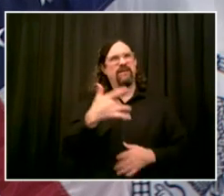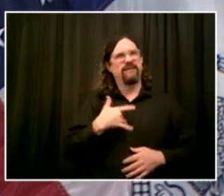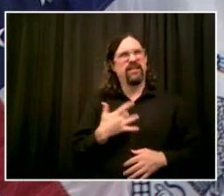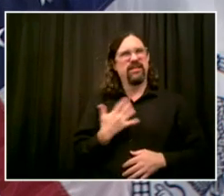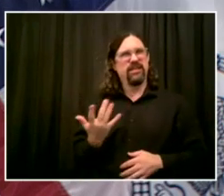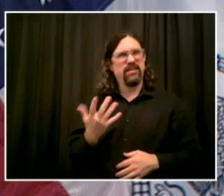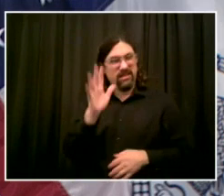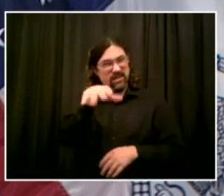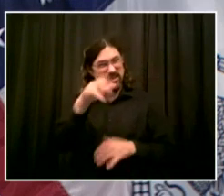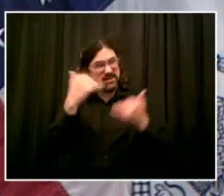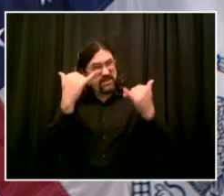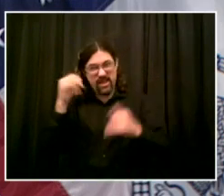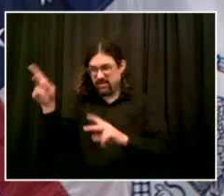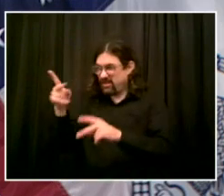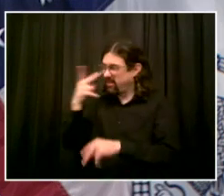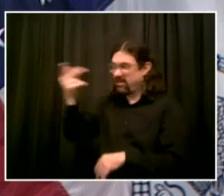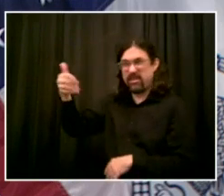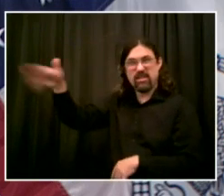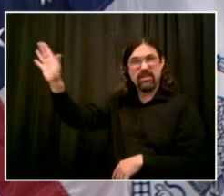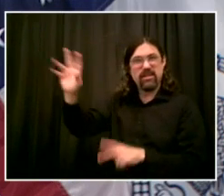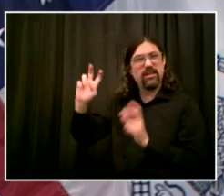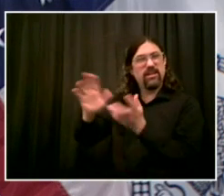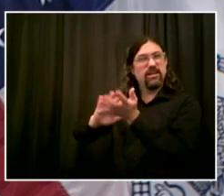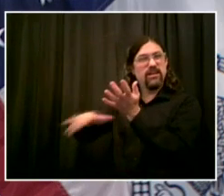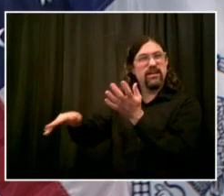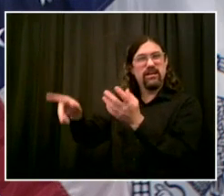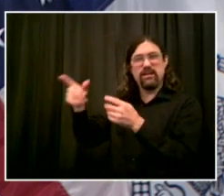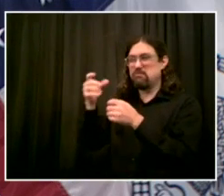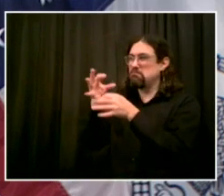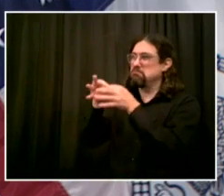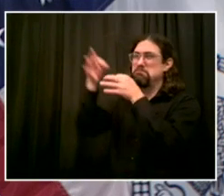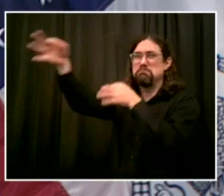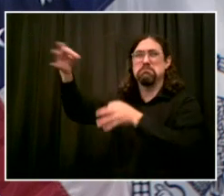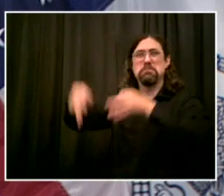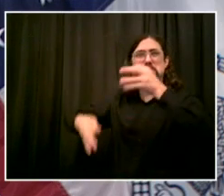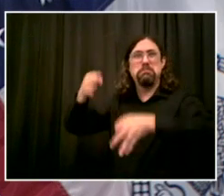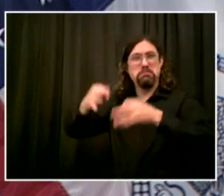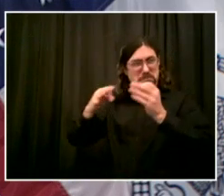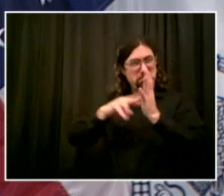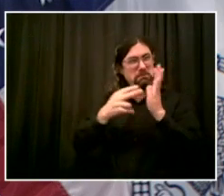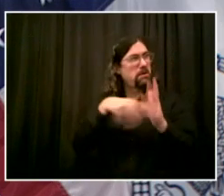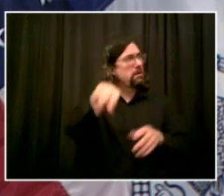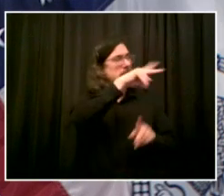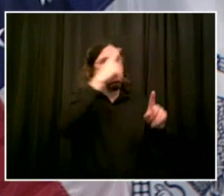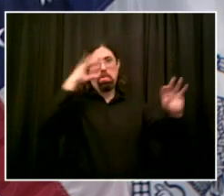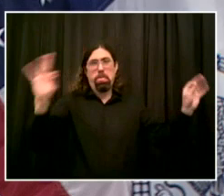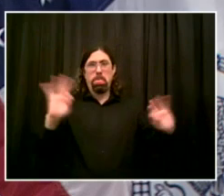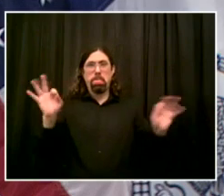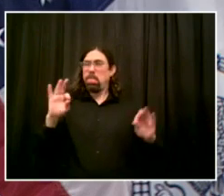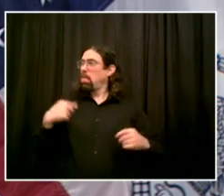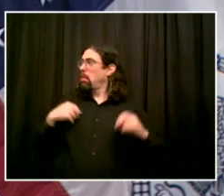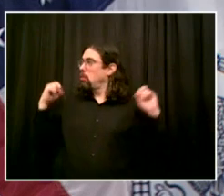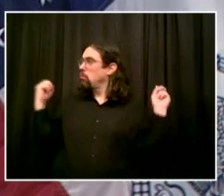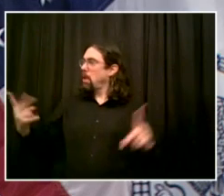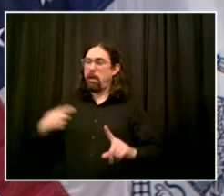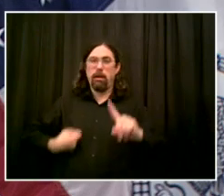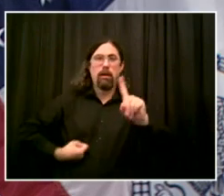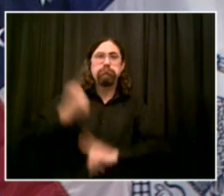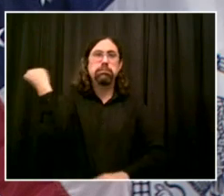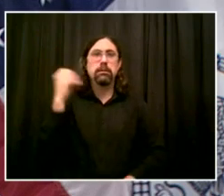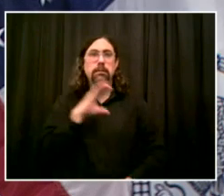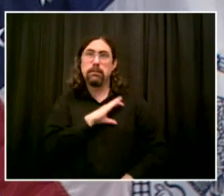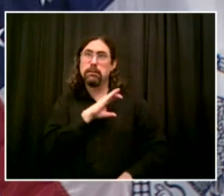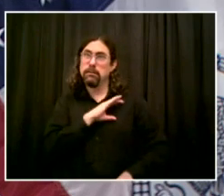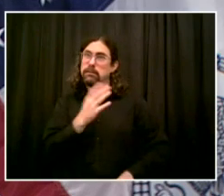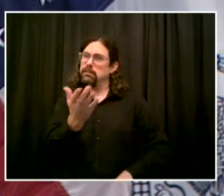all, Terry Monahan's a friend of mine. I have great respect for him, and he's out there every day trying to protect everyone in the city. And to see